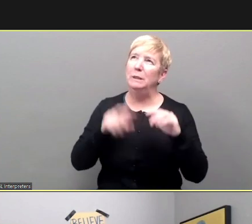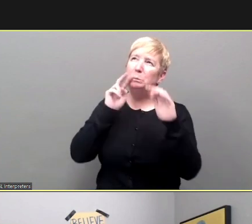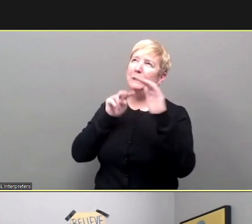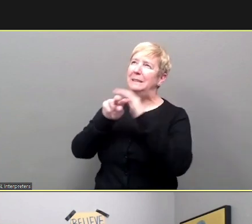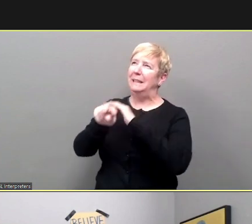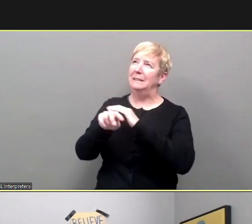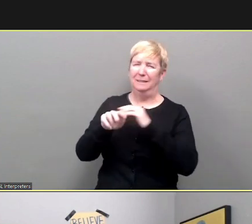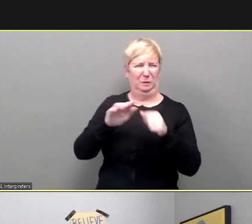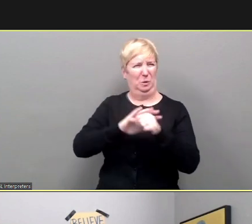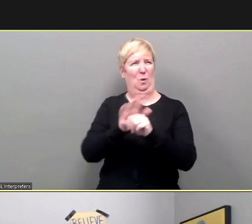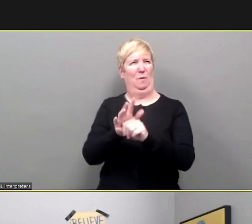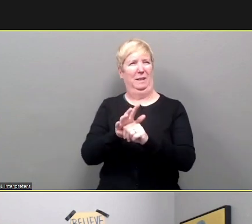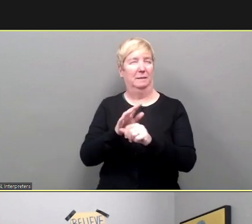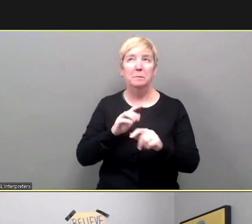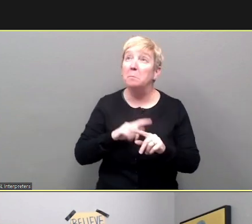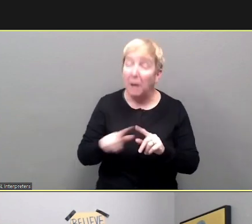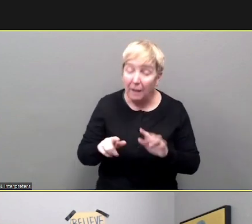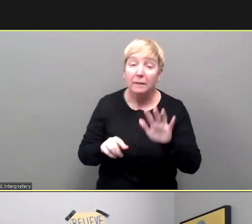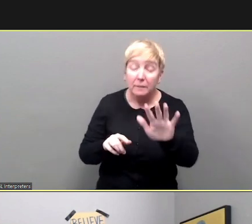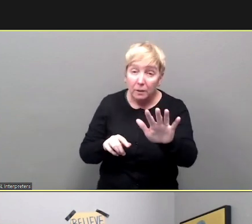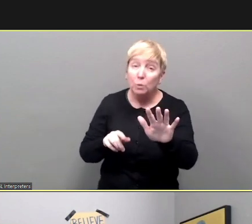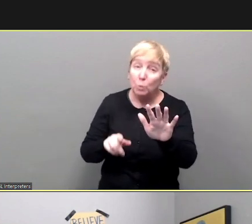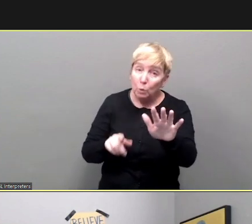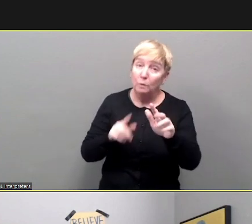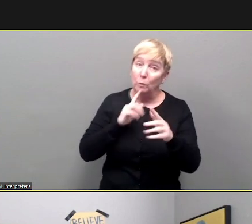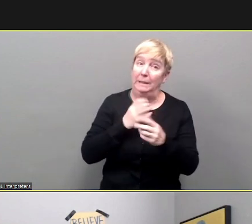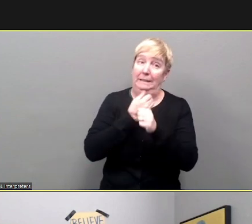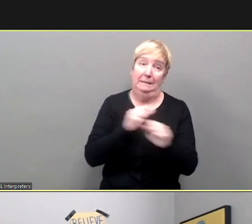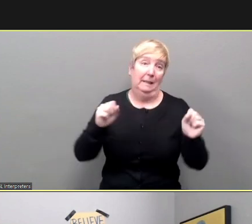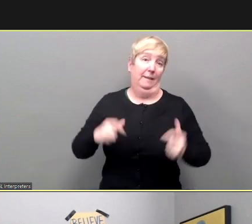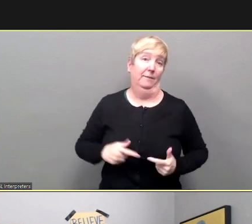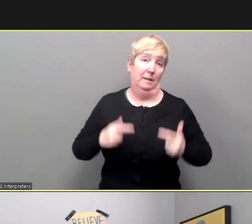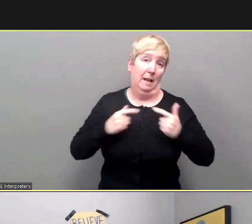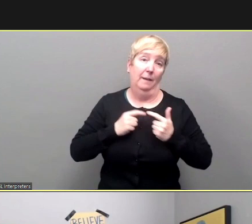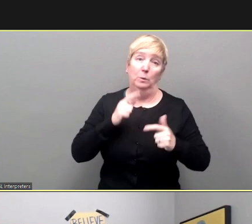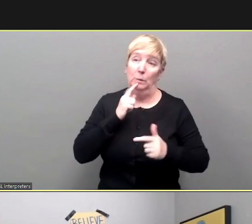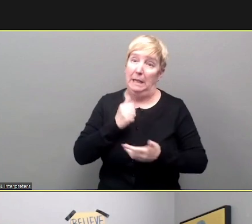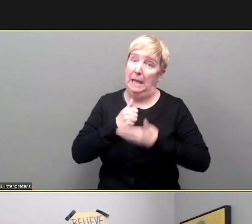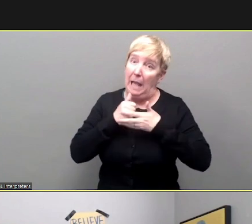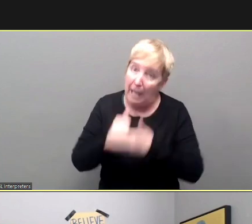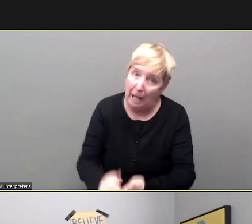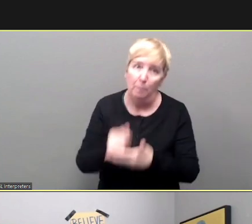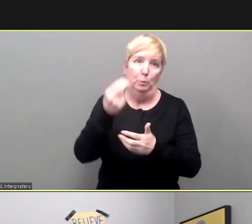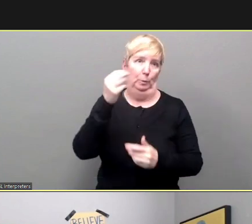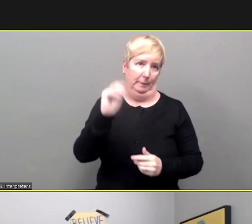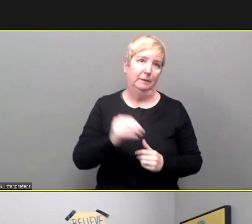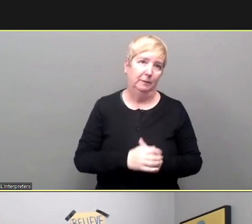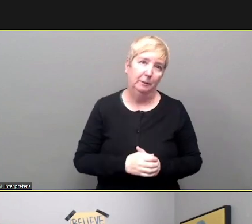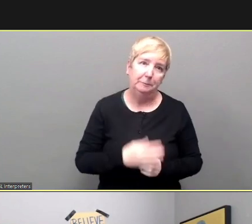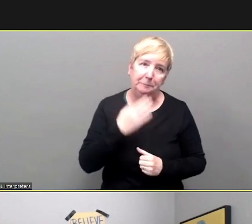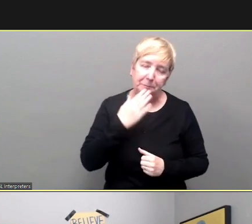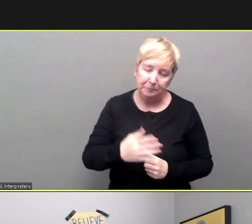you guys have saved lives and made a huge difference here in New Mexico. Next slide.